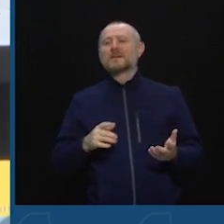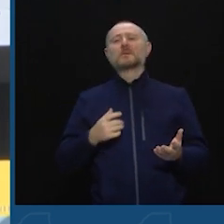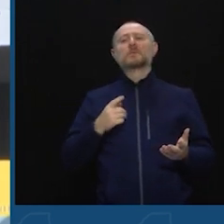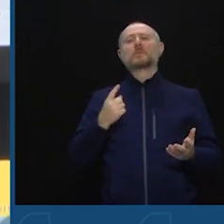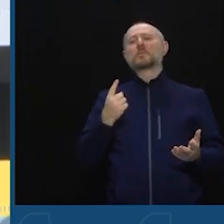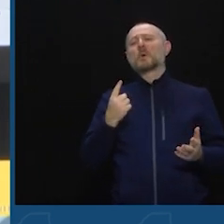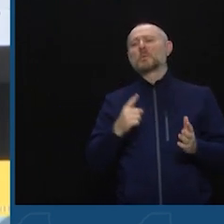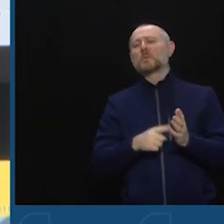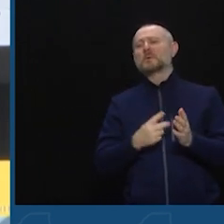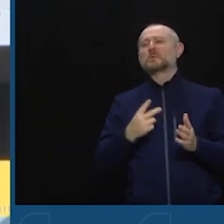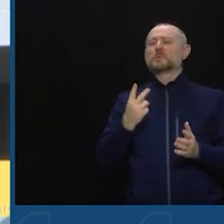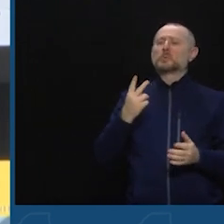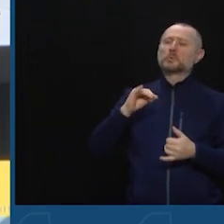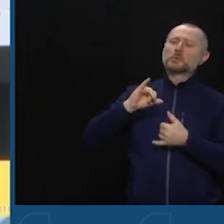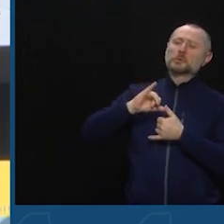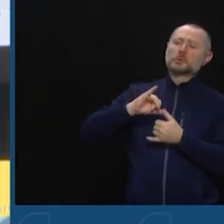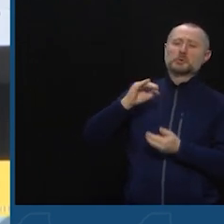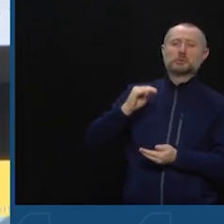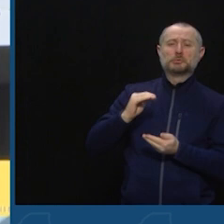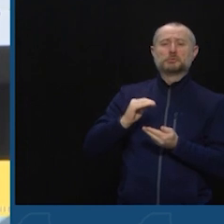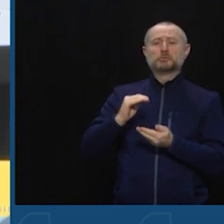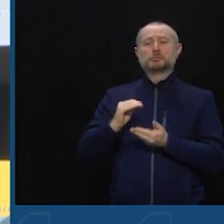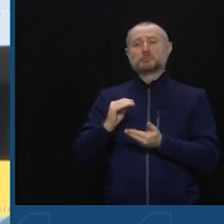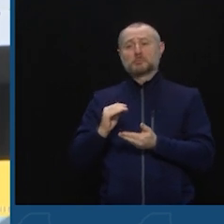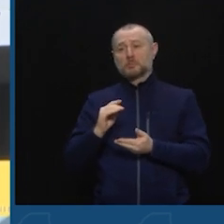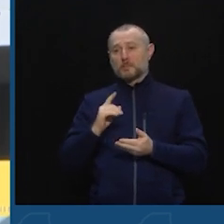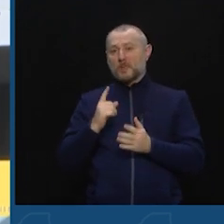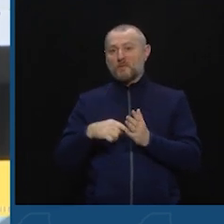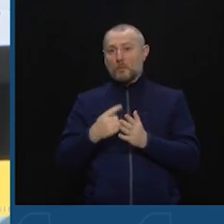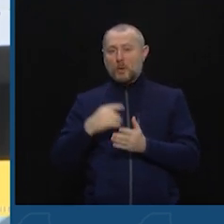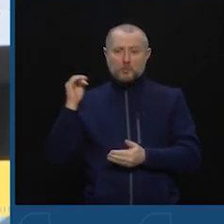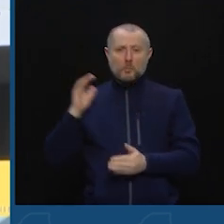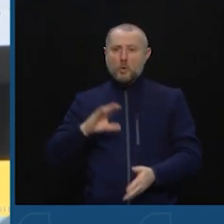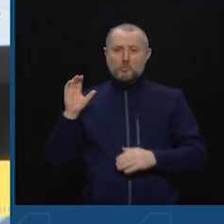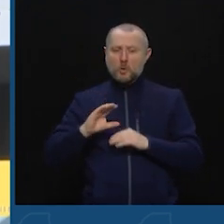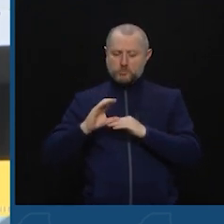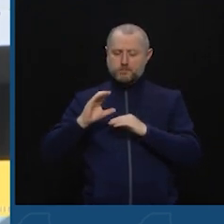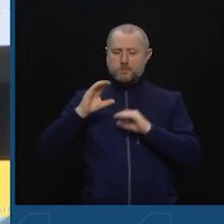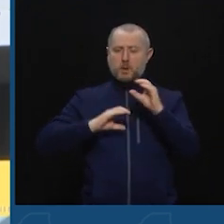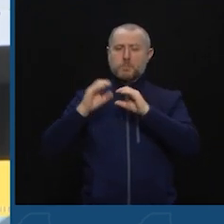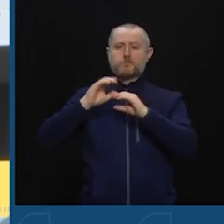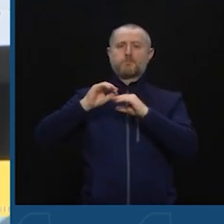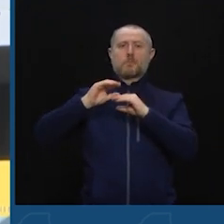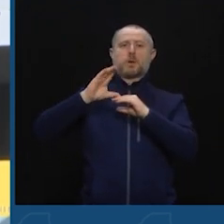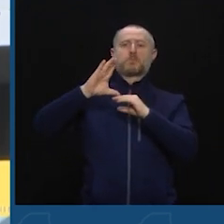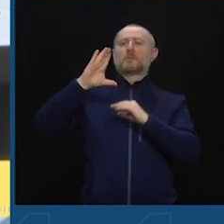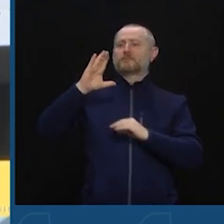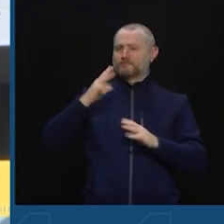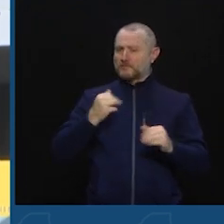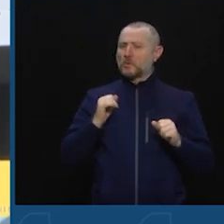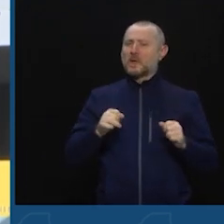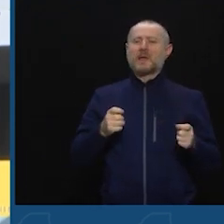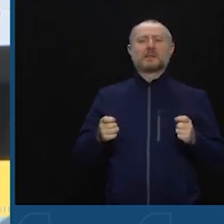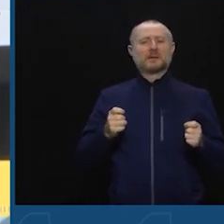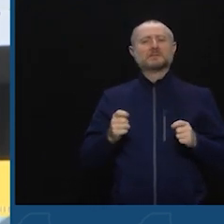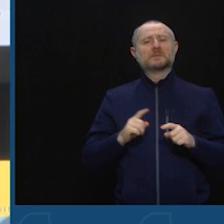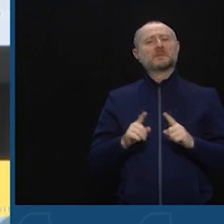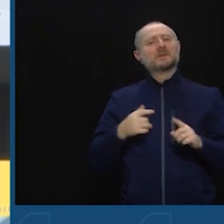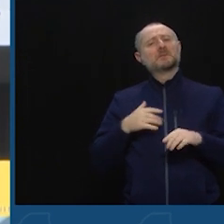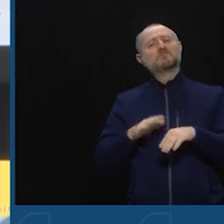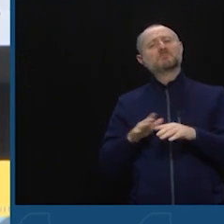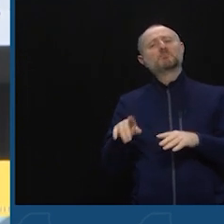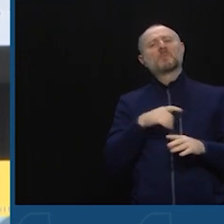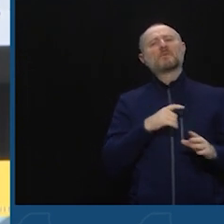on Saturday, possibly 3 inches an hour, it's kind of a lot, but we can handle it, and we're getting ready. I just want everyone to know that we are taking